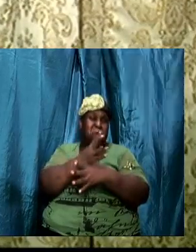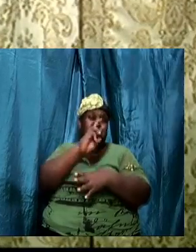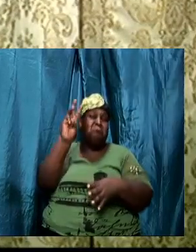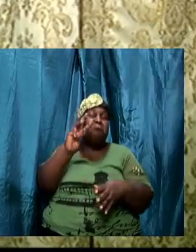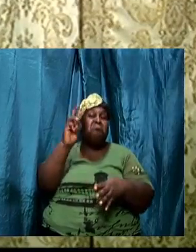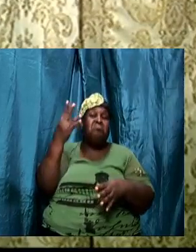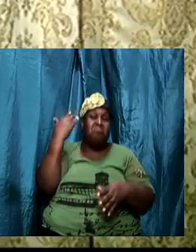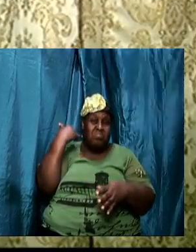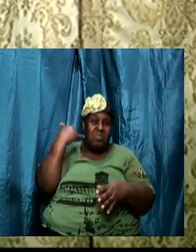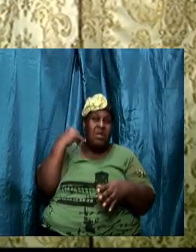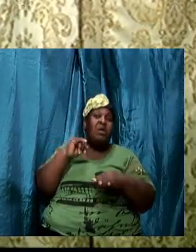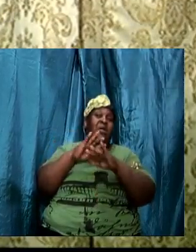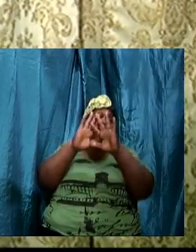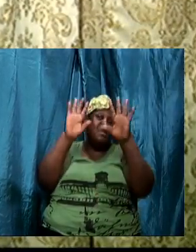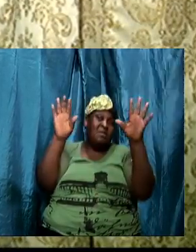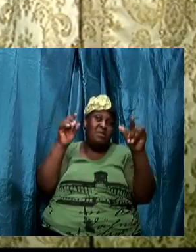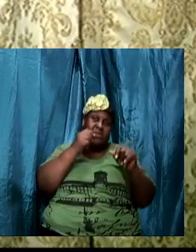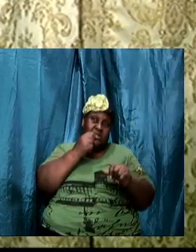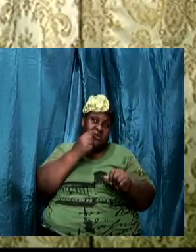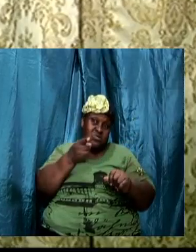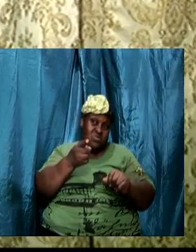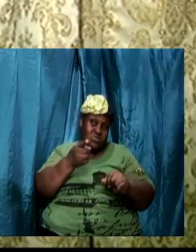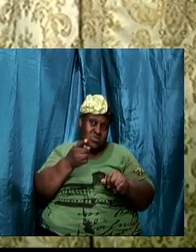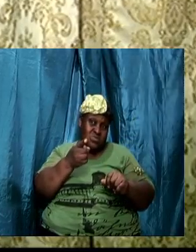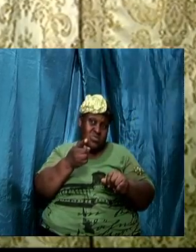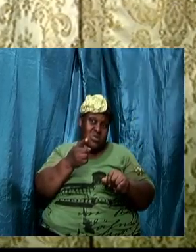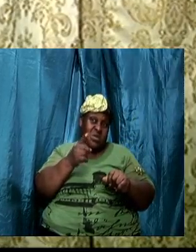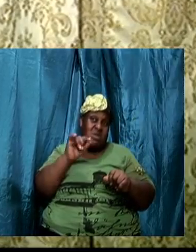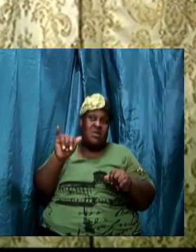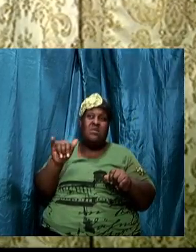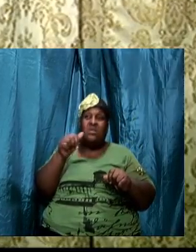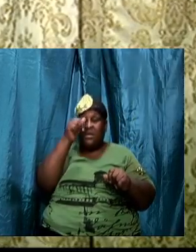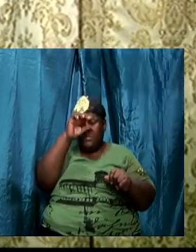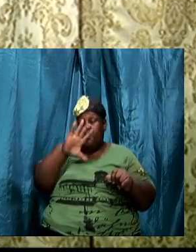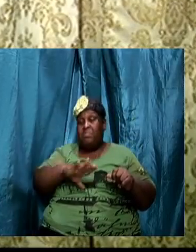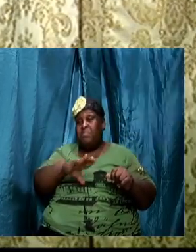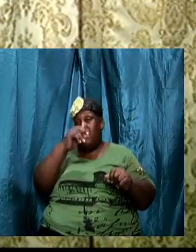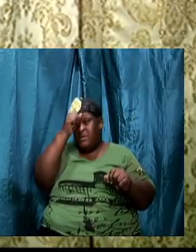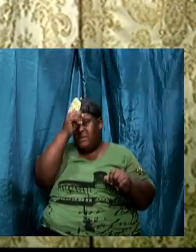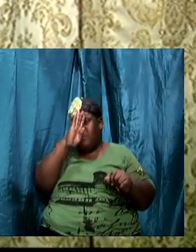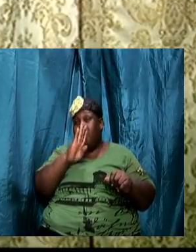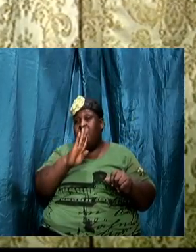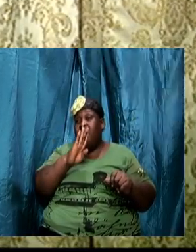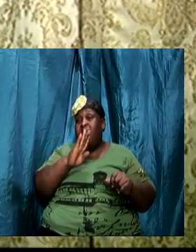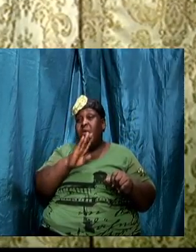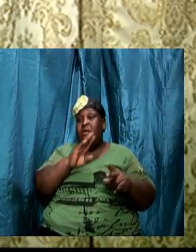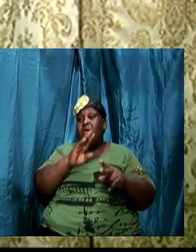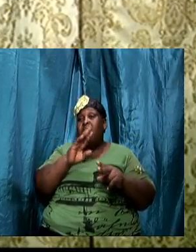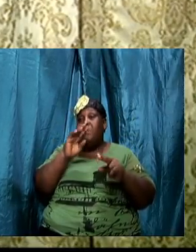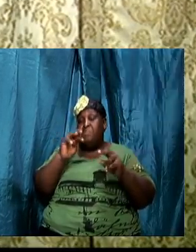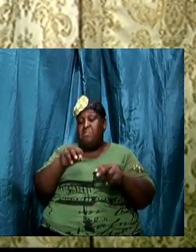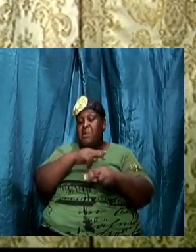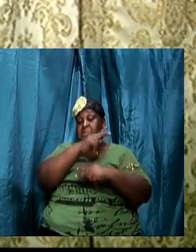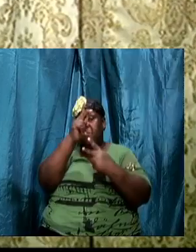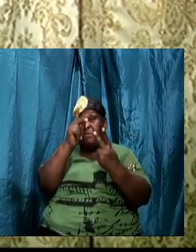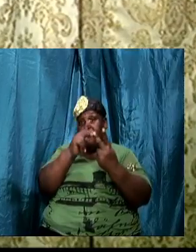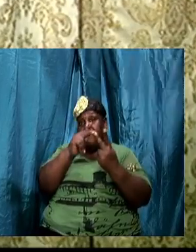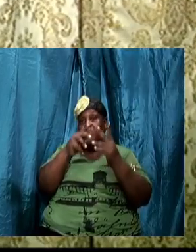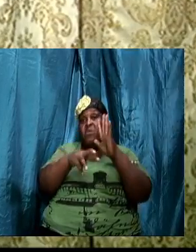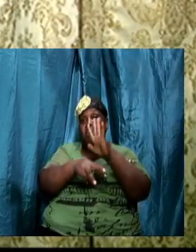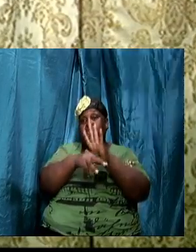it clearly outlines so that the man of God may be perfect or